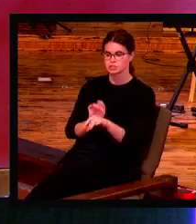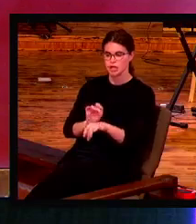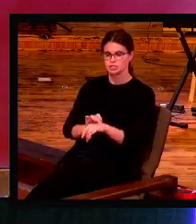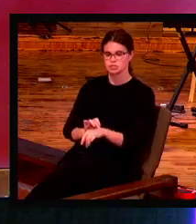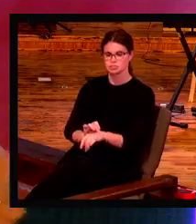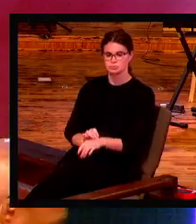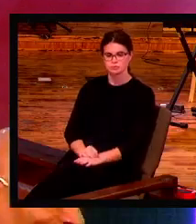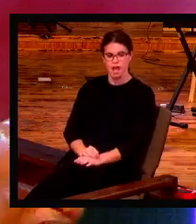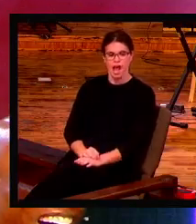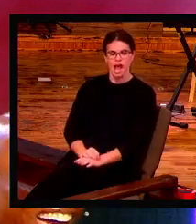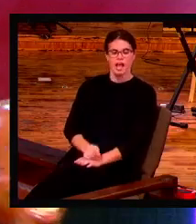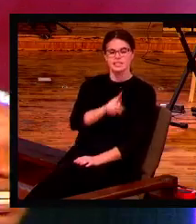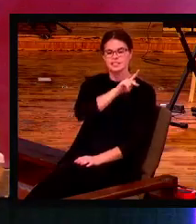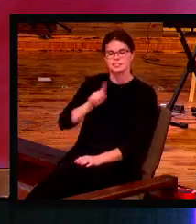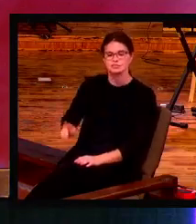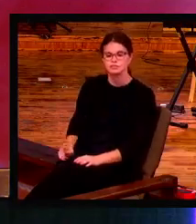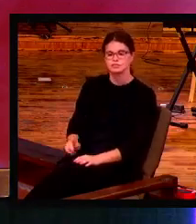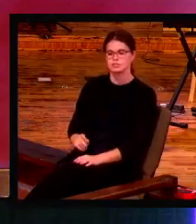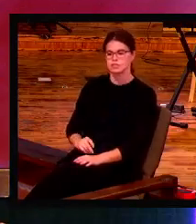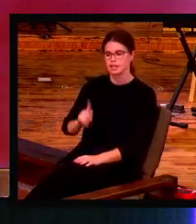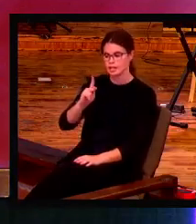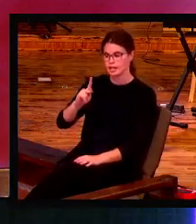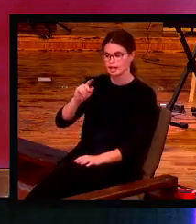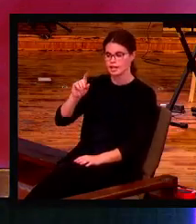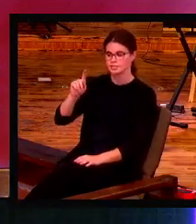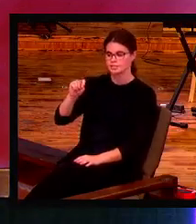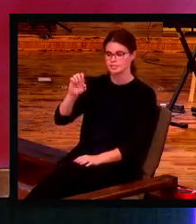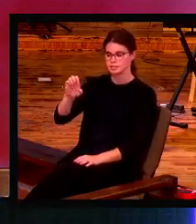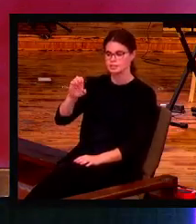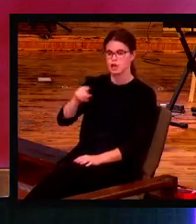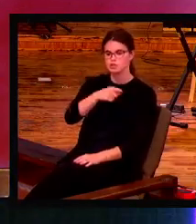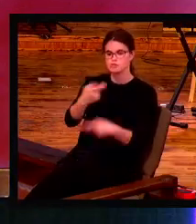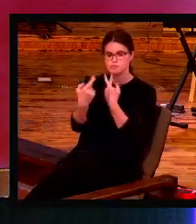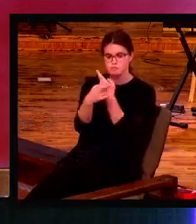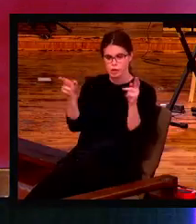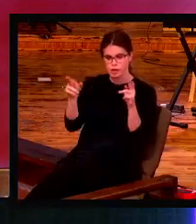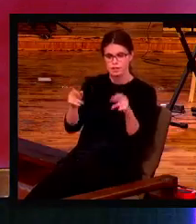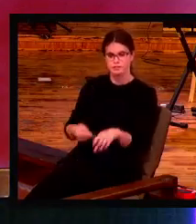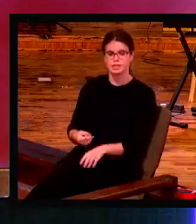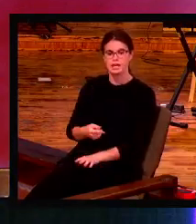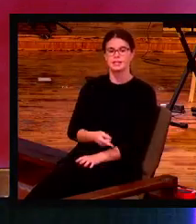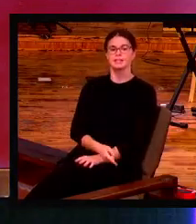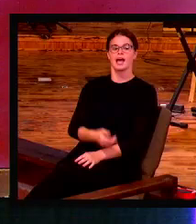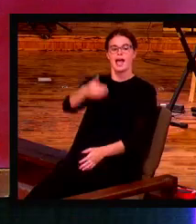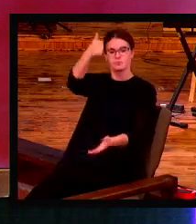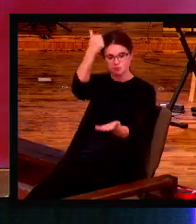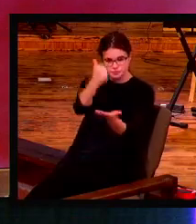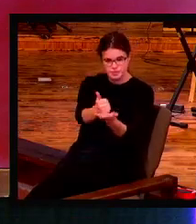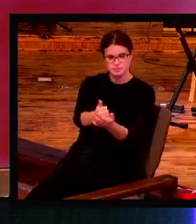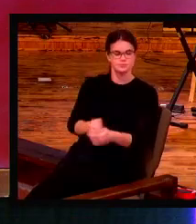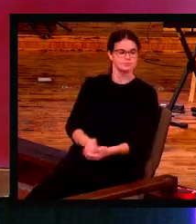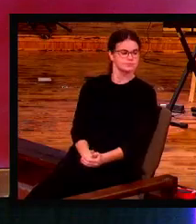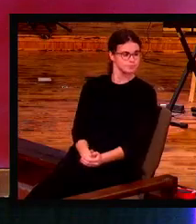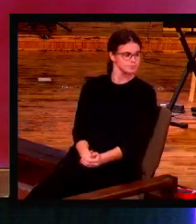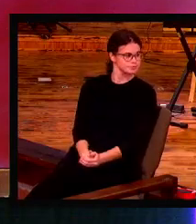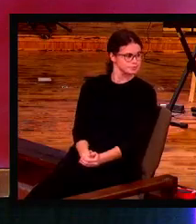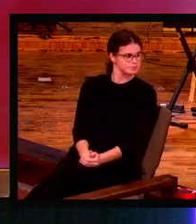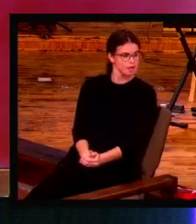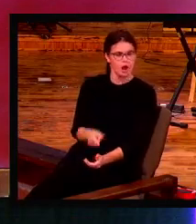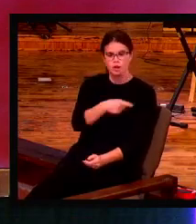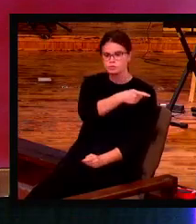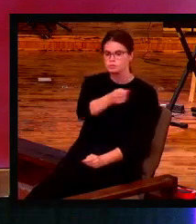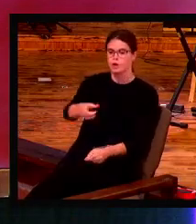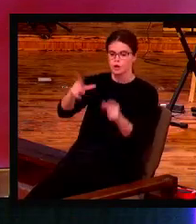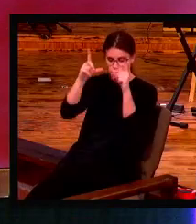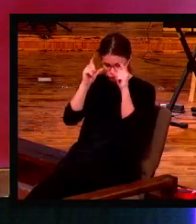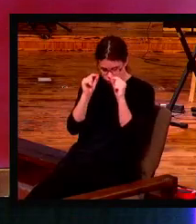ready? Yeah. All right. Take a moment. I want you to close your eyes. We're not going to do anything weird. We're not going to sprinkle any gold dust or anything like that.